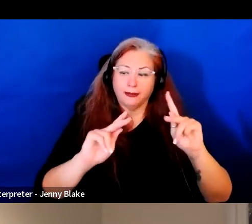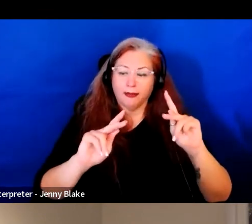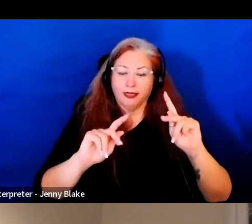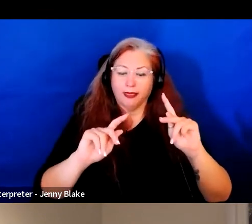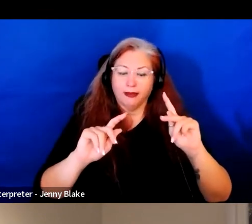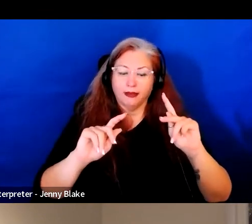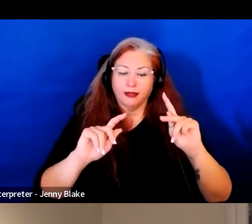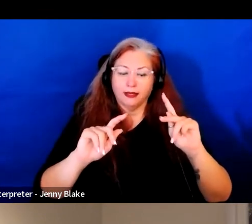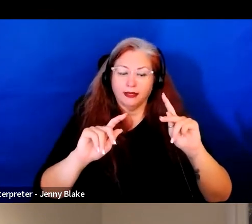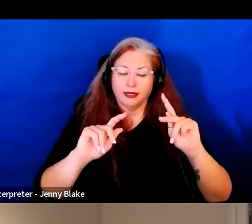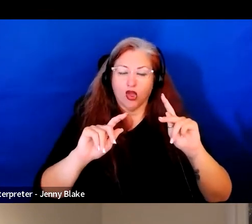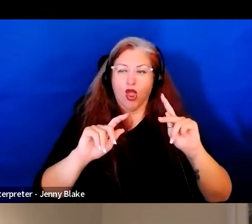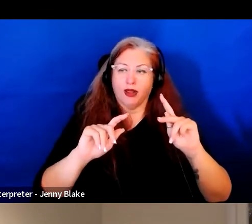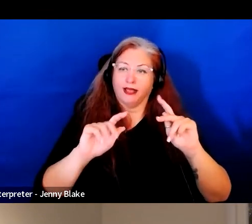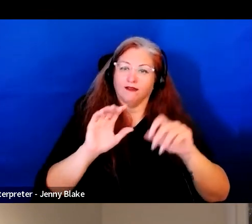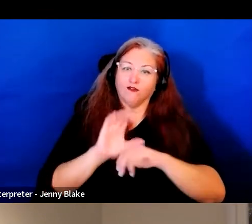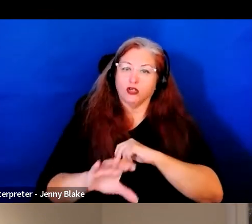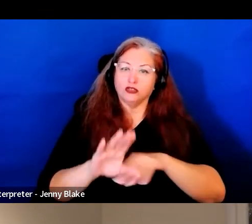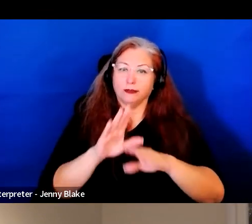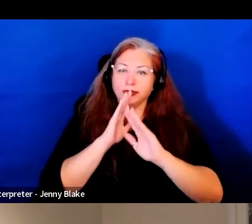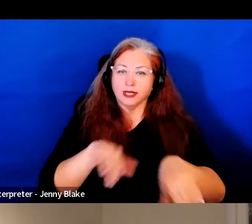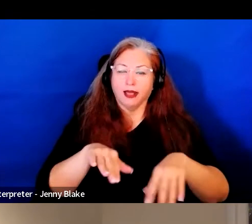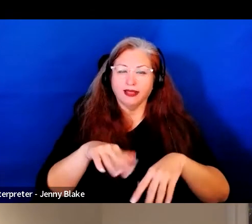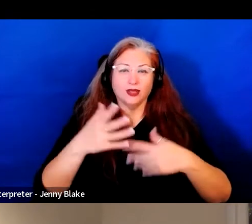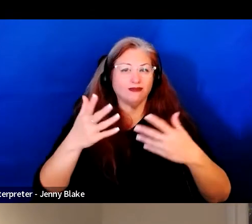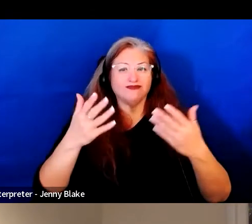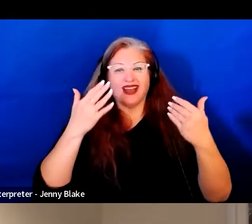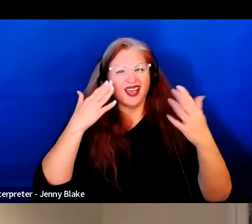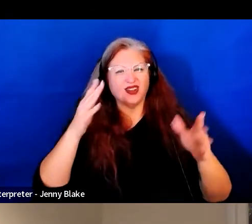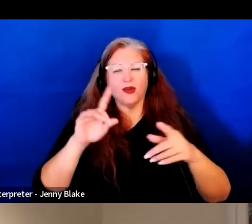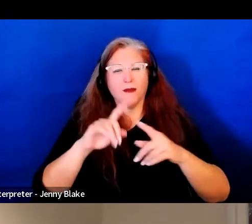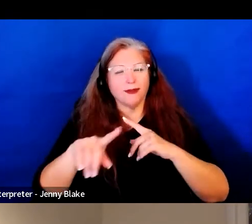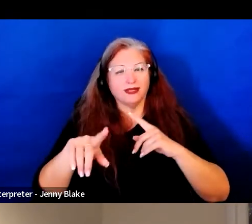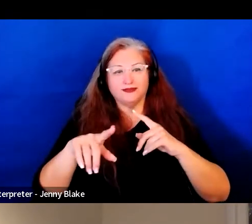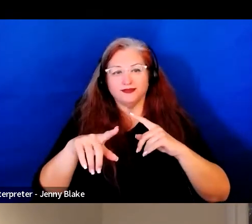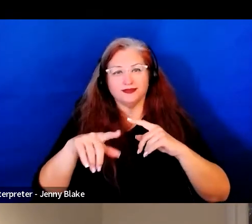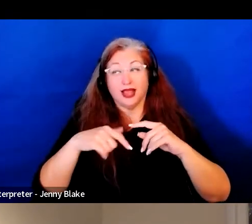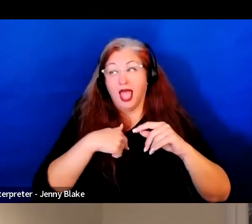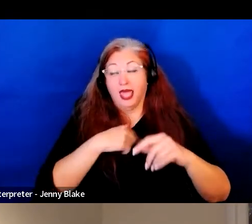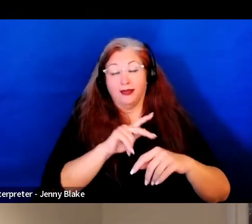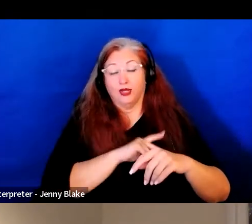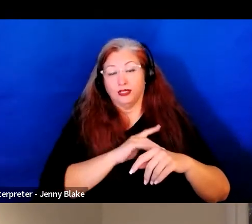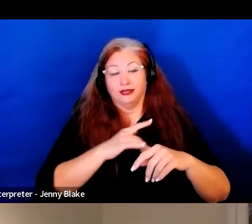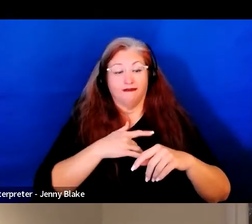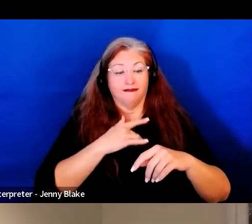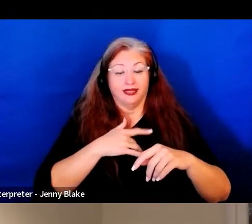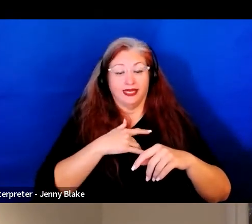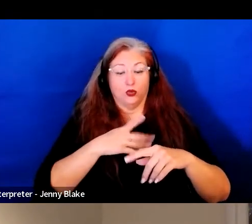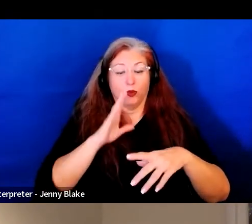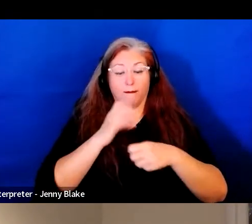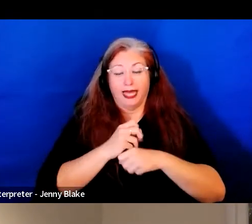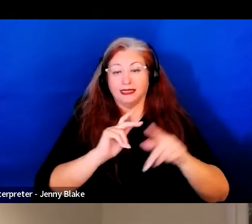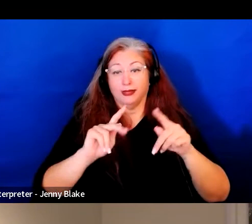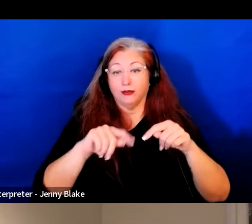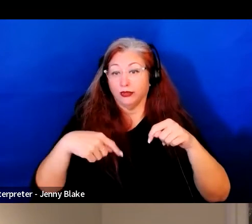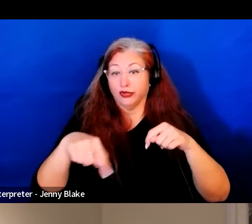silenced, if you will. So I don't know, but I don't, it, I personally feel that it makes people nervous,